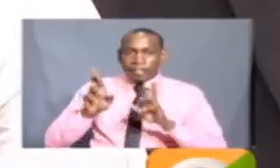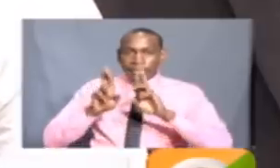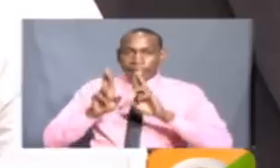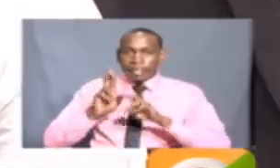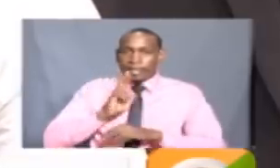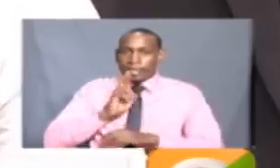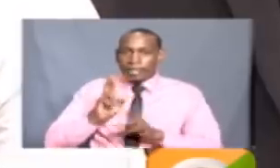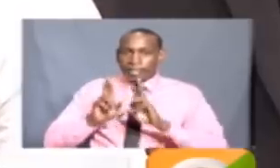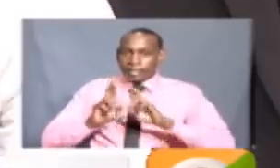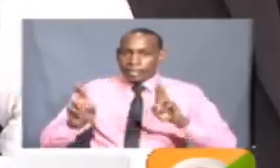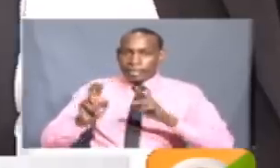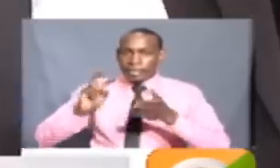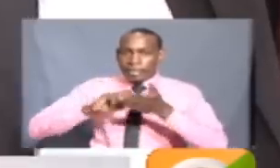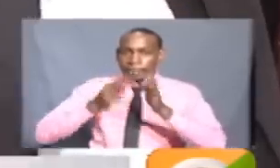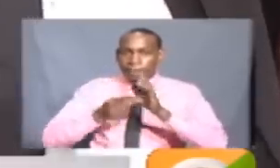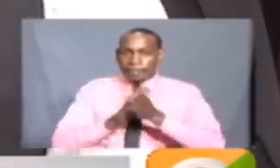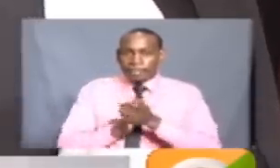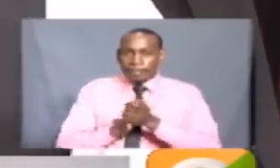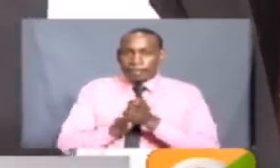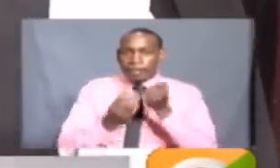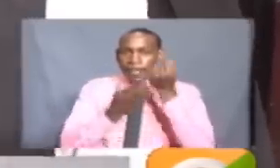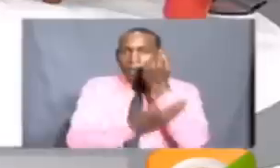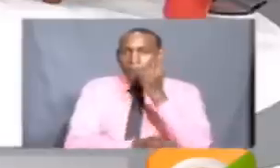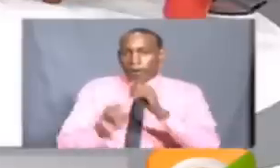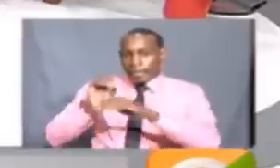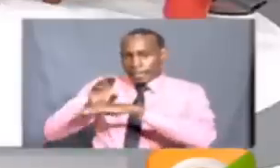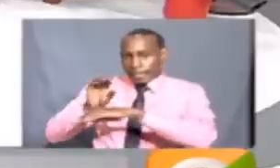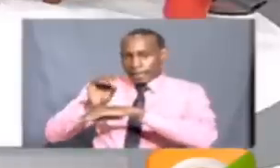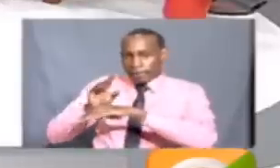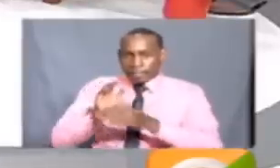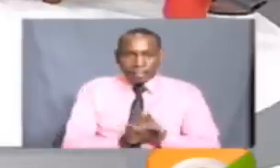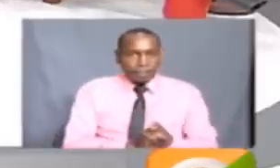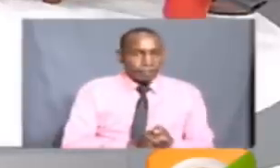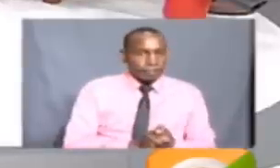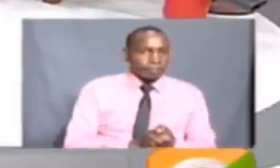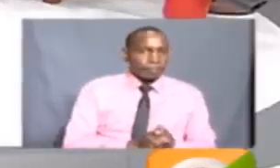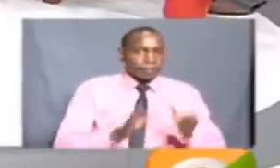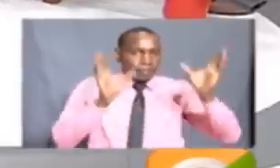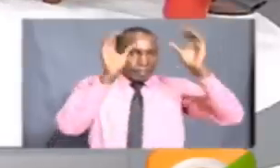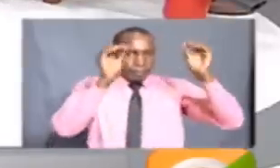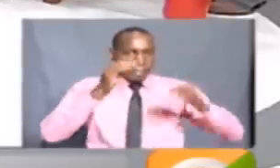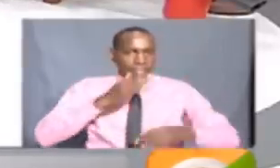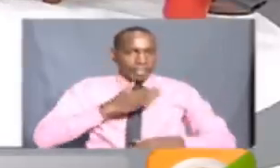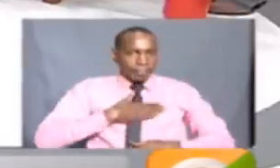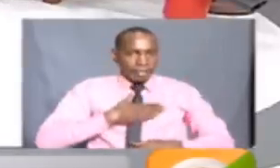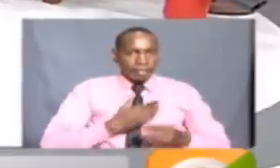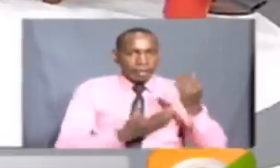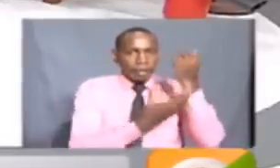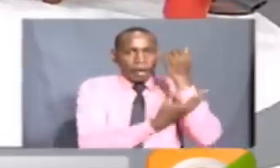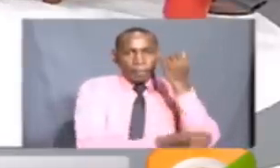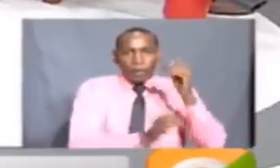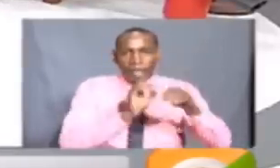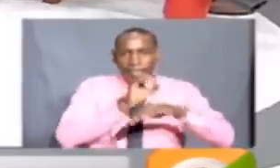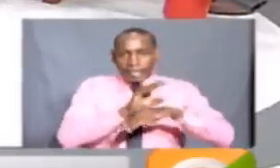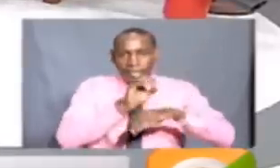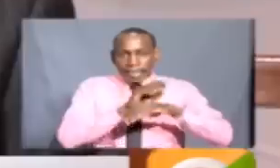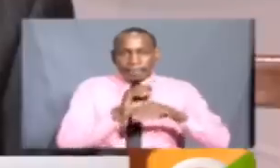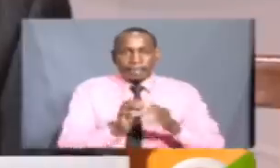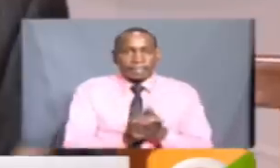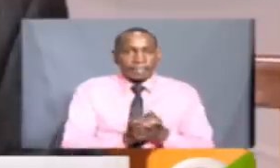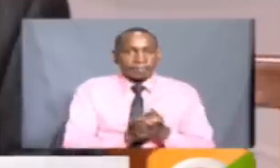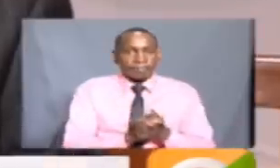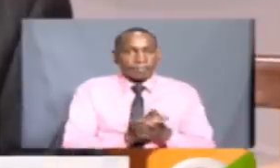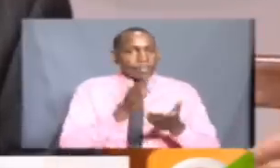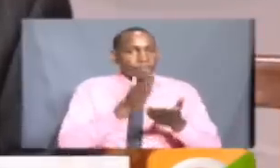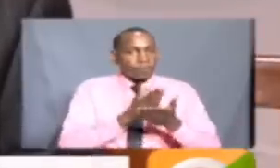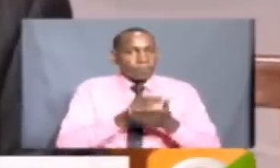meaning poorly advised. Yes, and my president is poorly advised. Otherwise, he would have taken